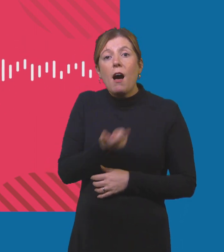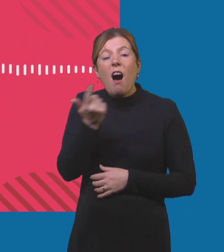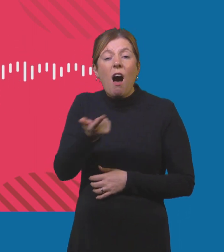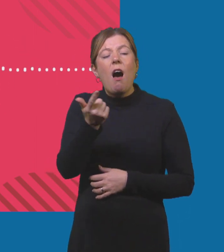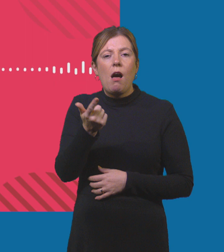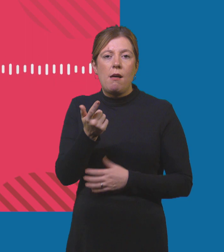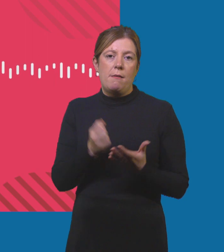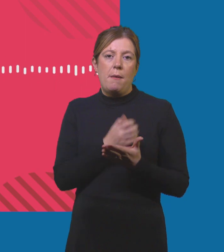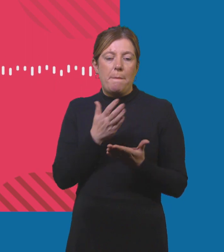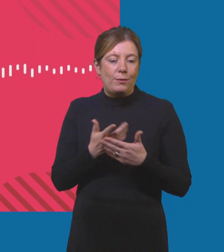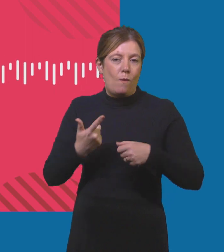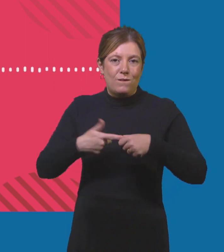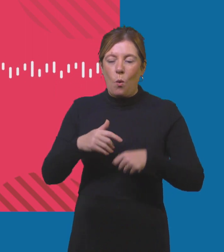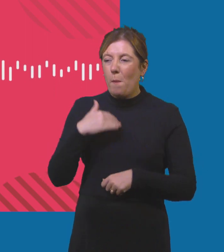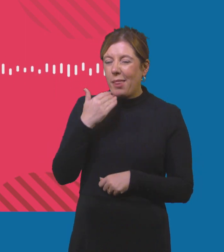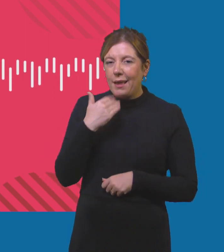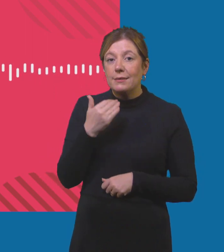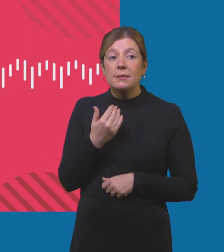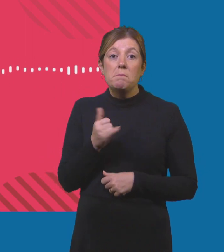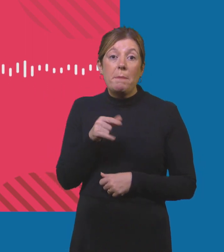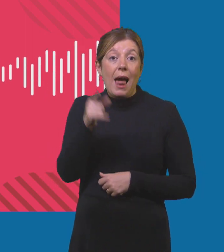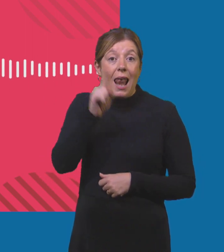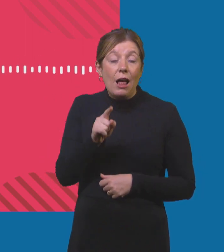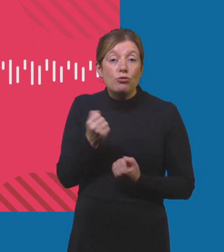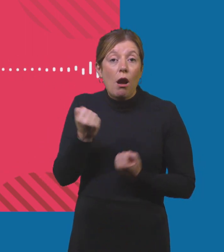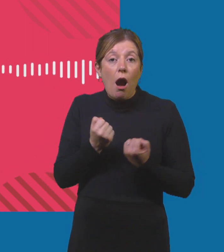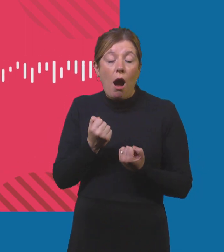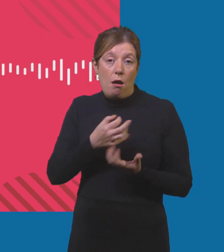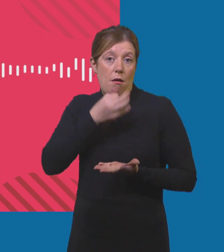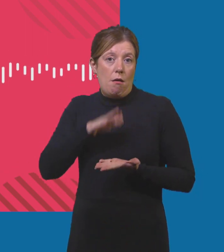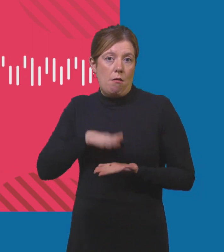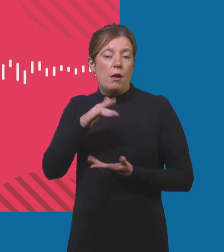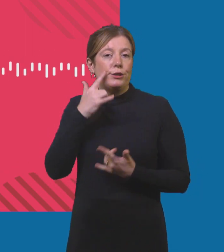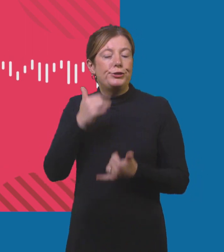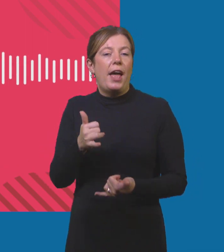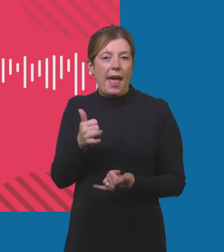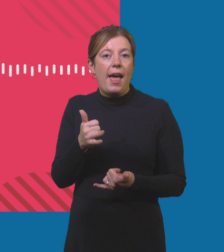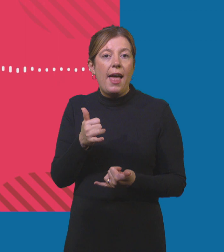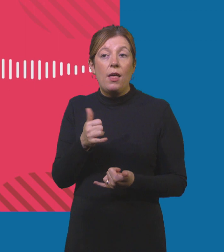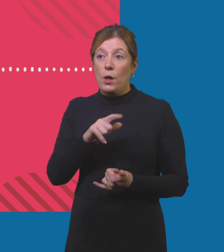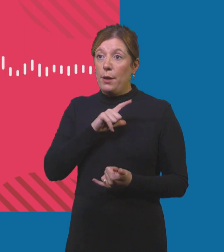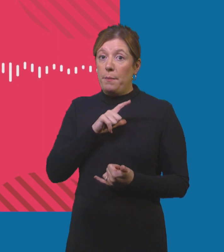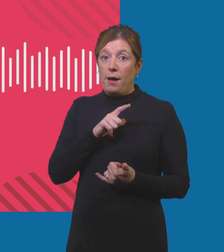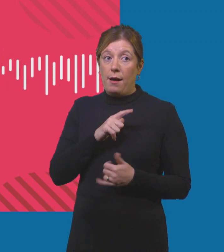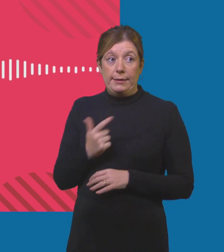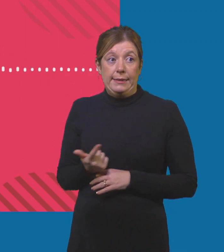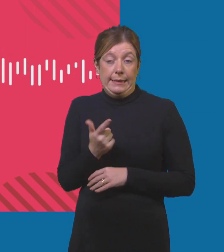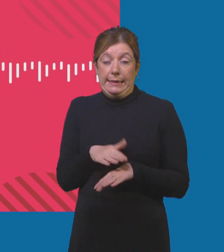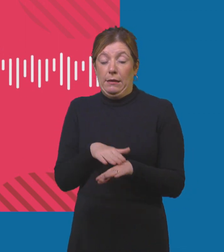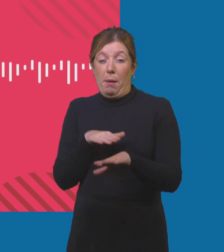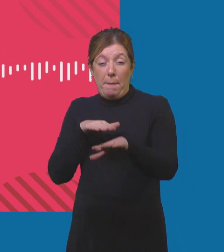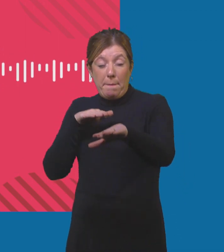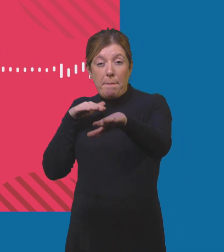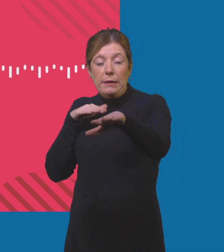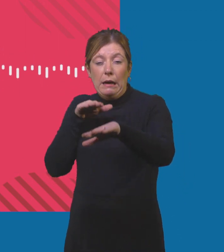you've got a decent amount of fuel, or if you've got an electric car, make sure you've got a decent amount of charge before you set off, because if you do get stuck in a long jam, the last thing you need